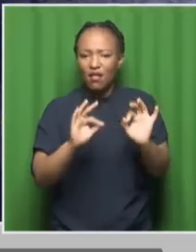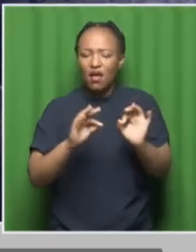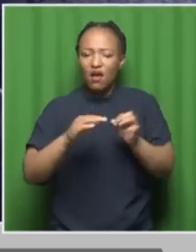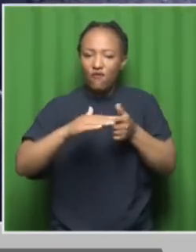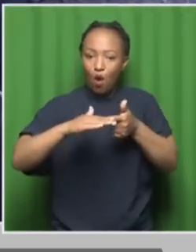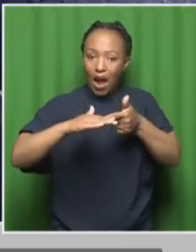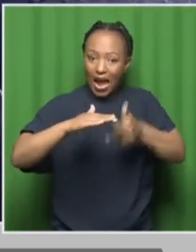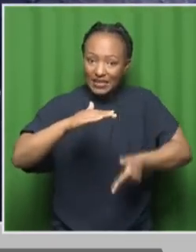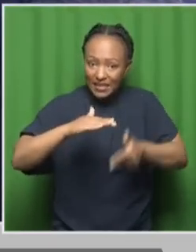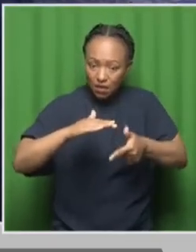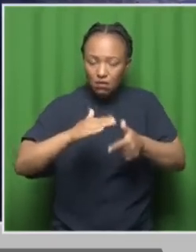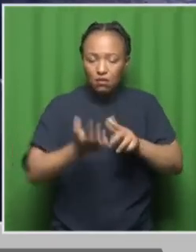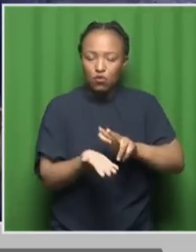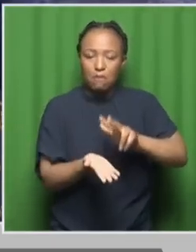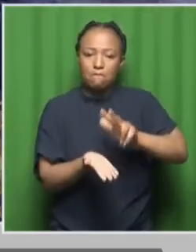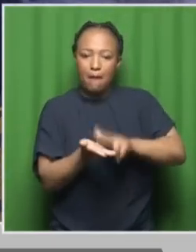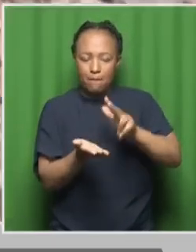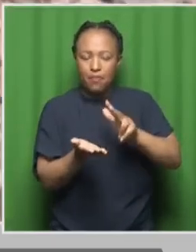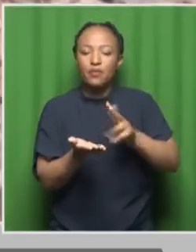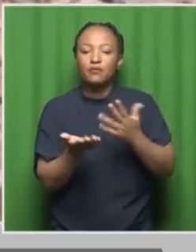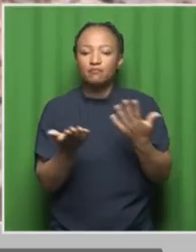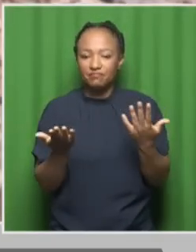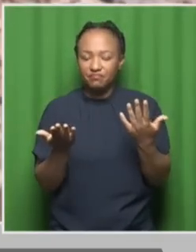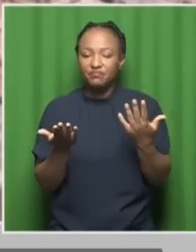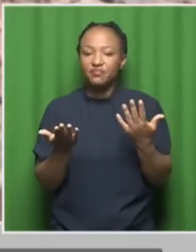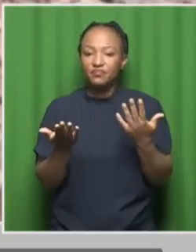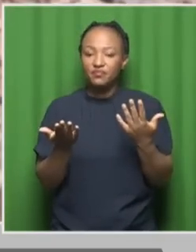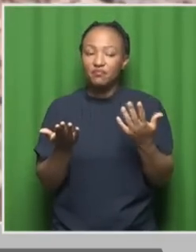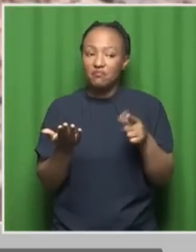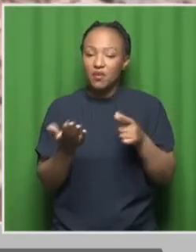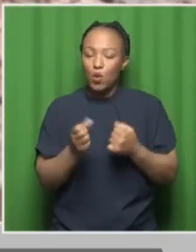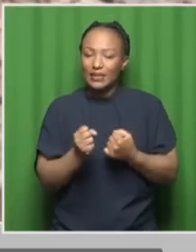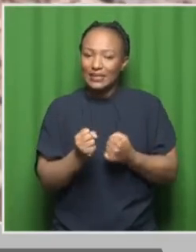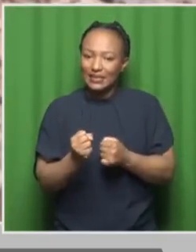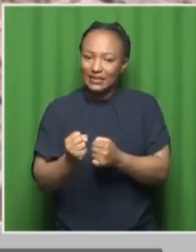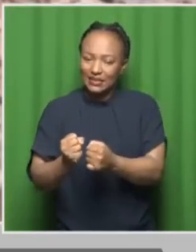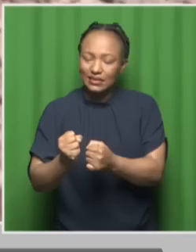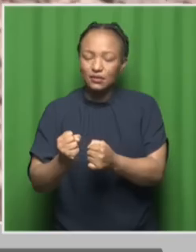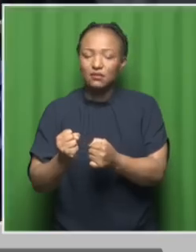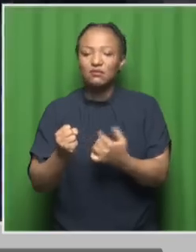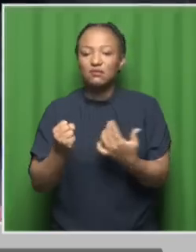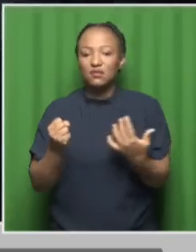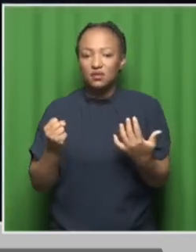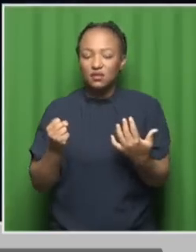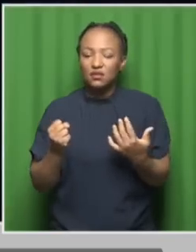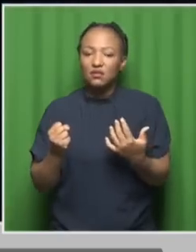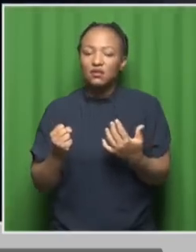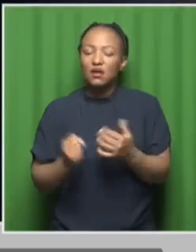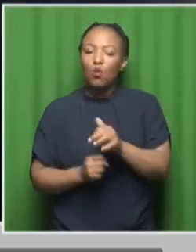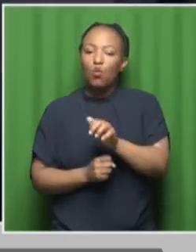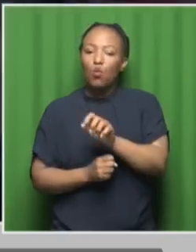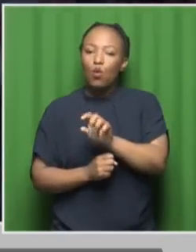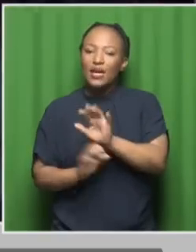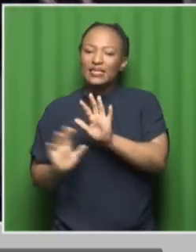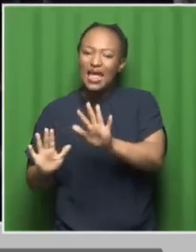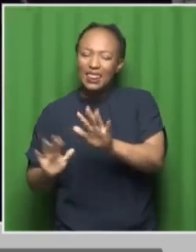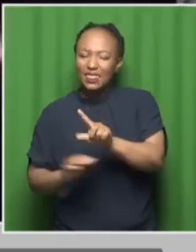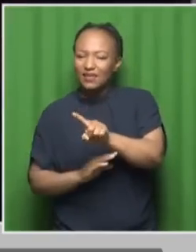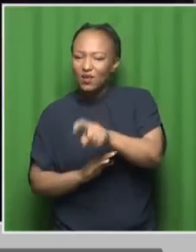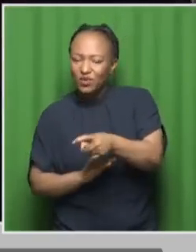mining, so that this livelihood strategy, which applies to tens of thousands, hundreds of thousands, we're actually not